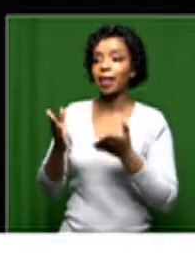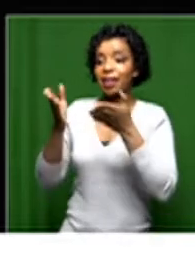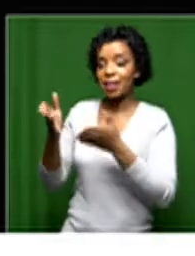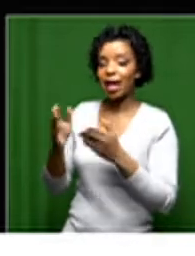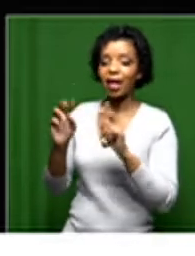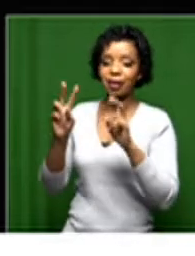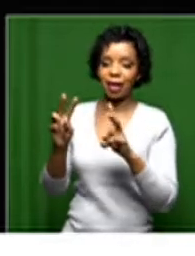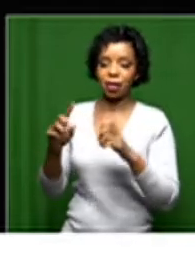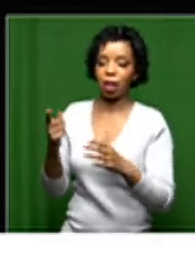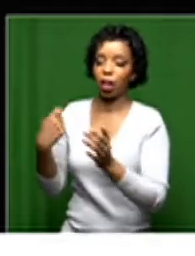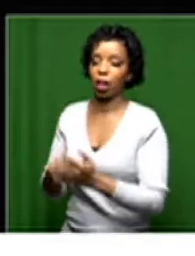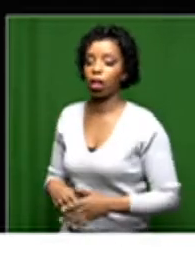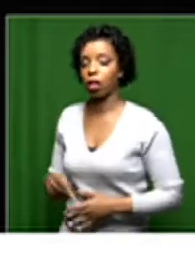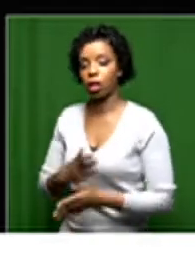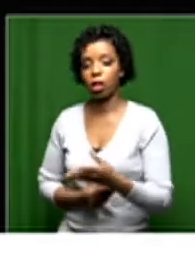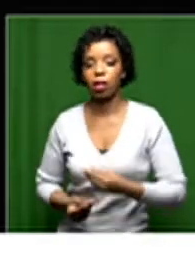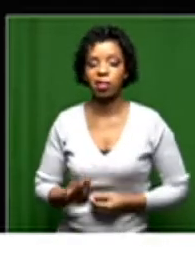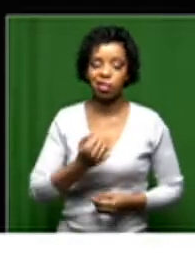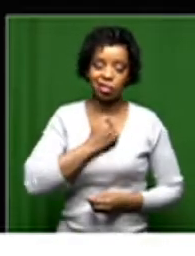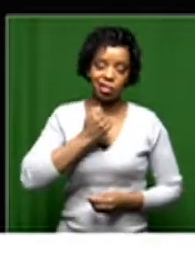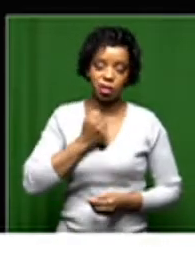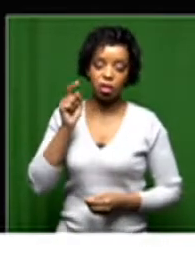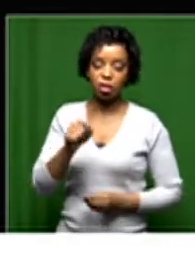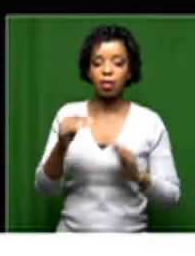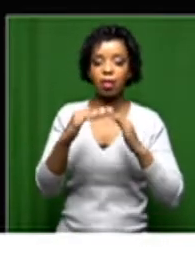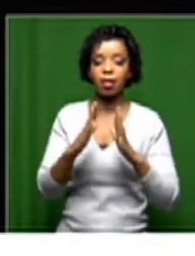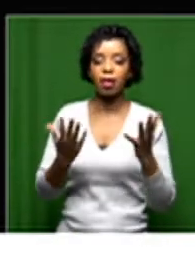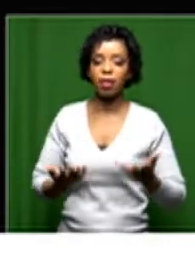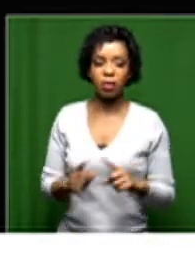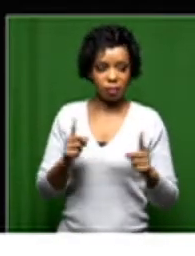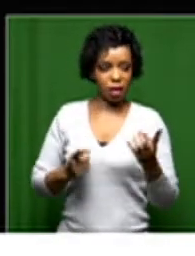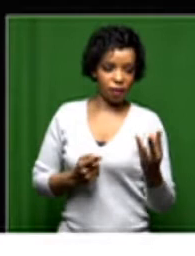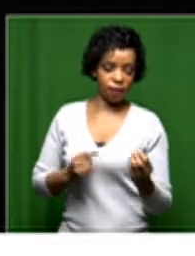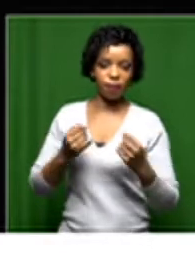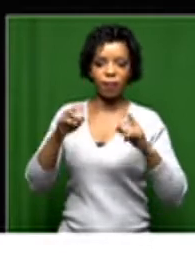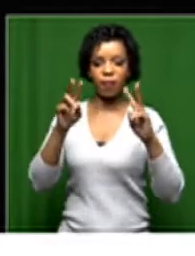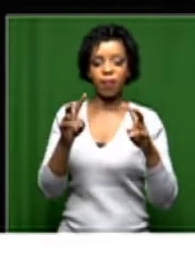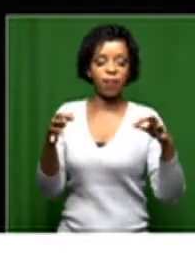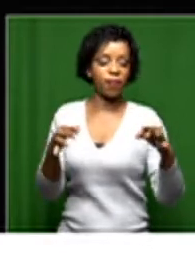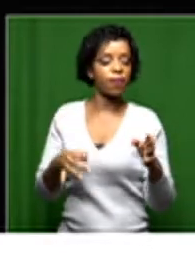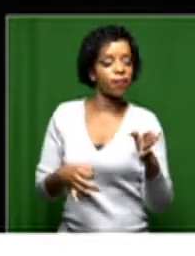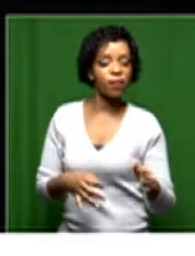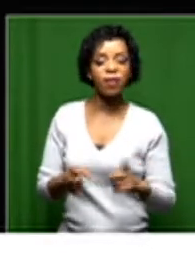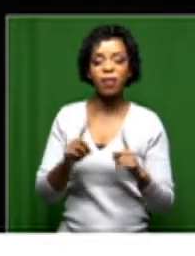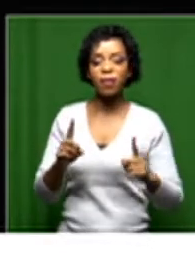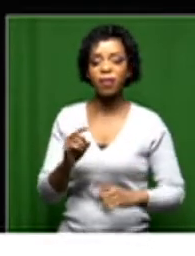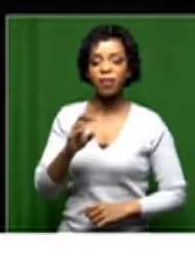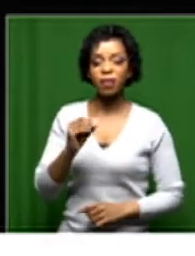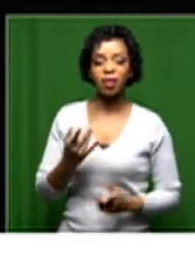the title deed was bought. Mm-hmm. So at a certain point, why are we finding truthfulness